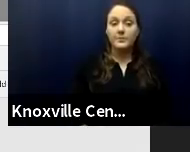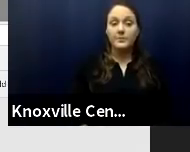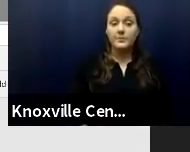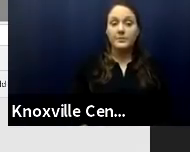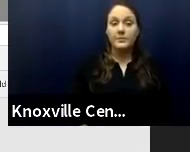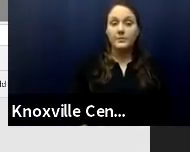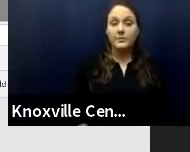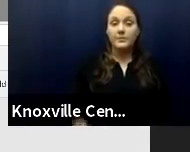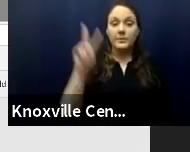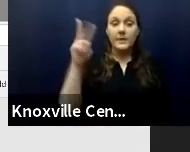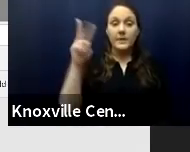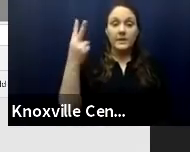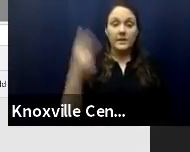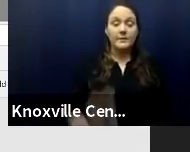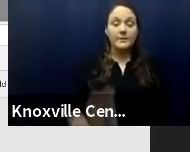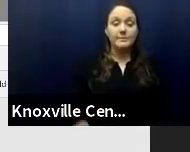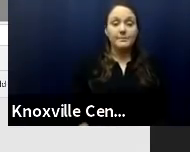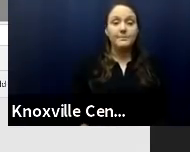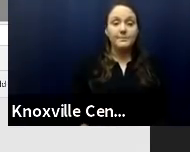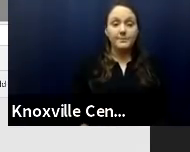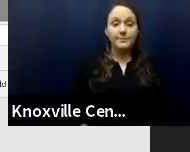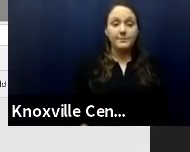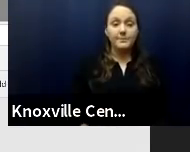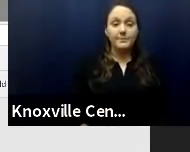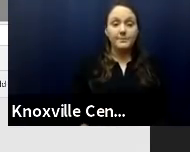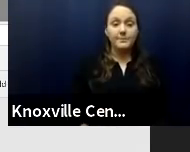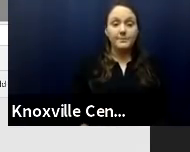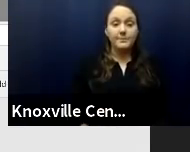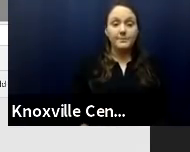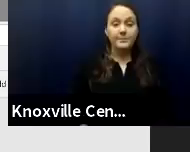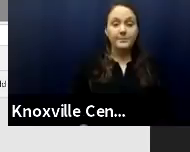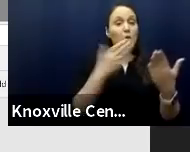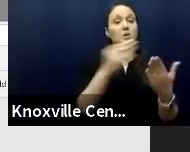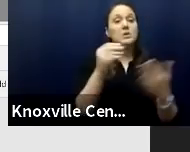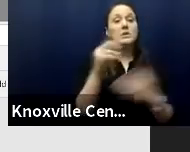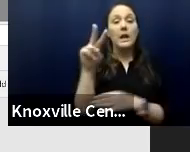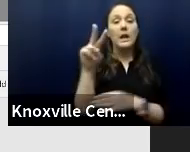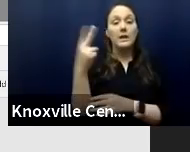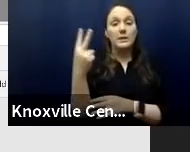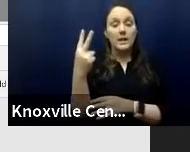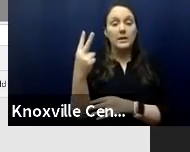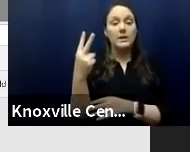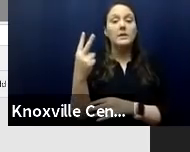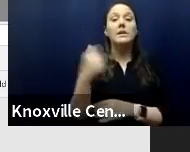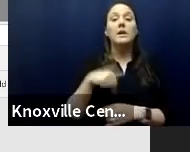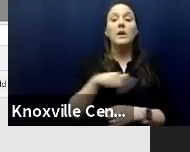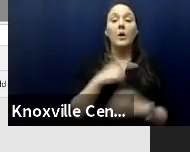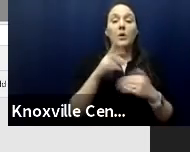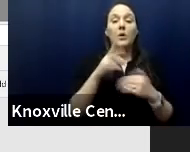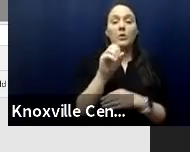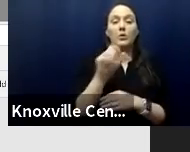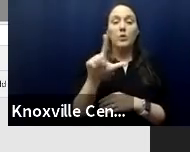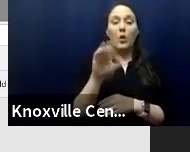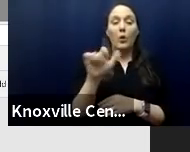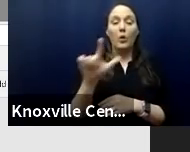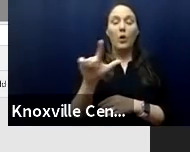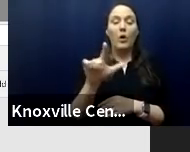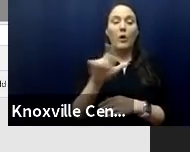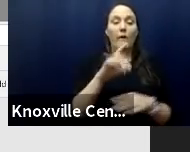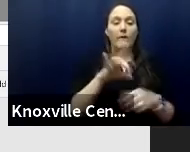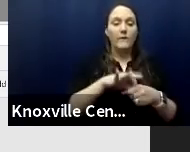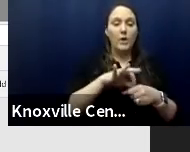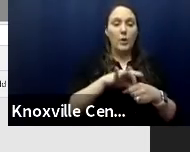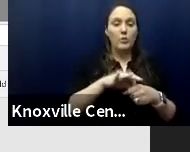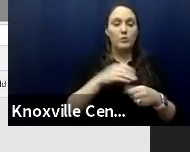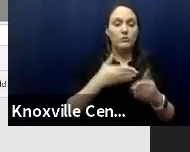Second. So we have a motion and a second, and let's have a roll call vote on this. So Narda, if you'll go through the